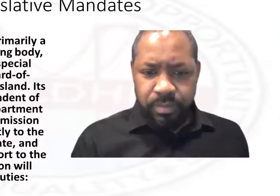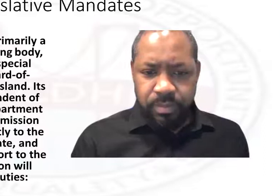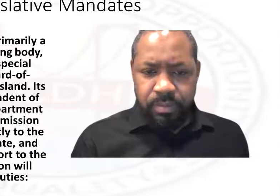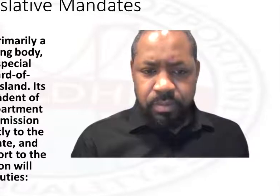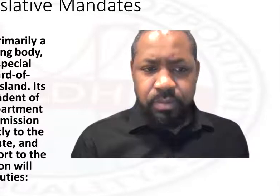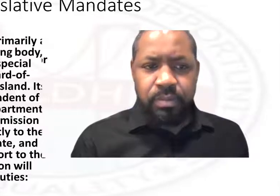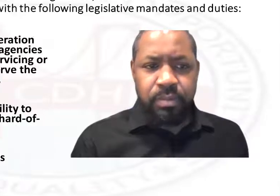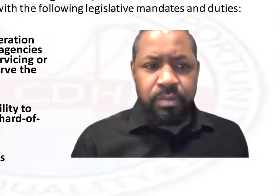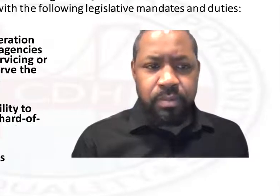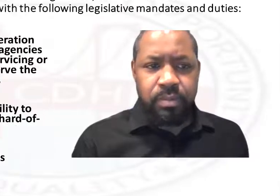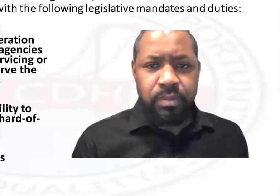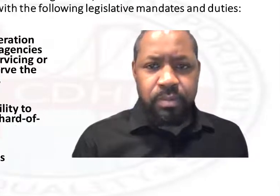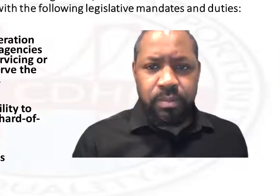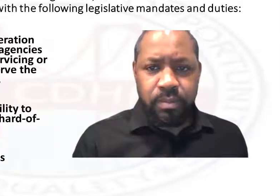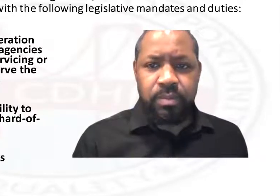all. Next slide.